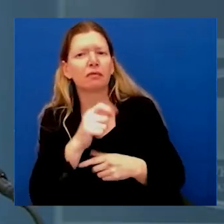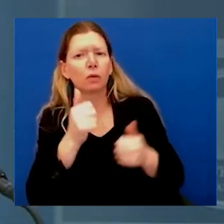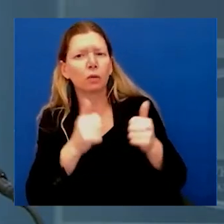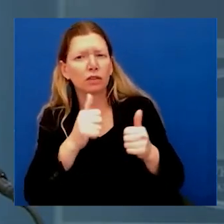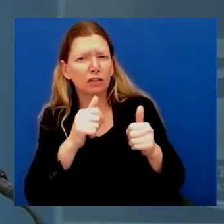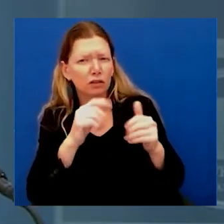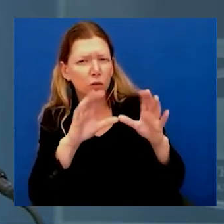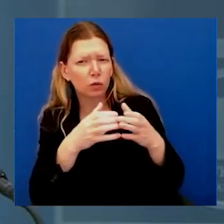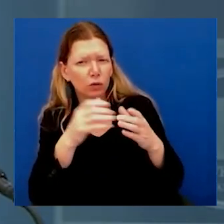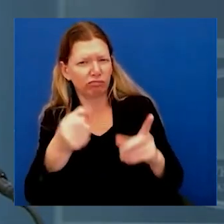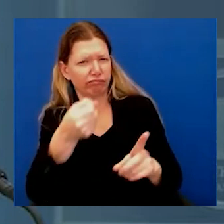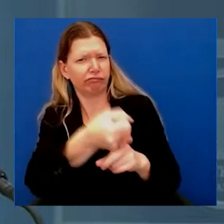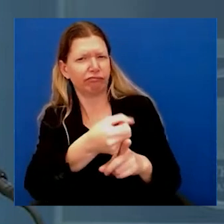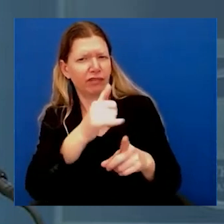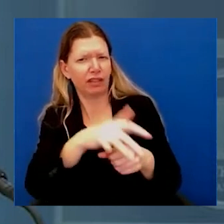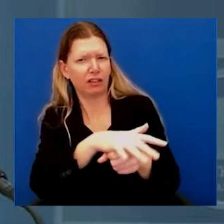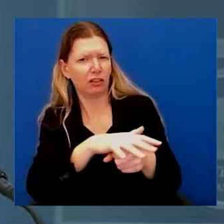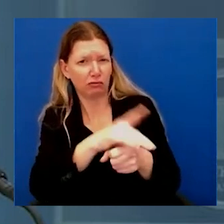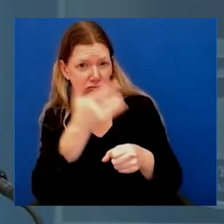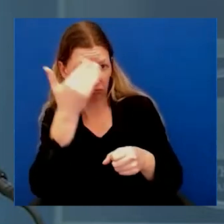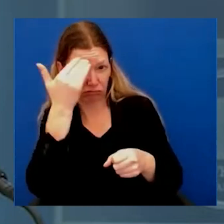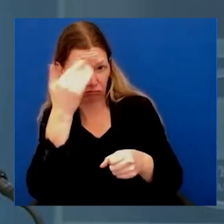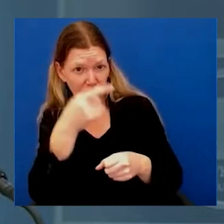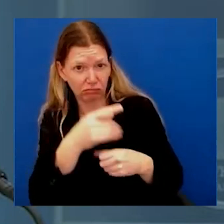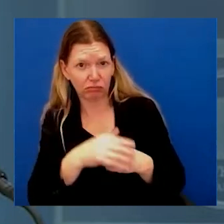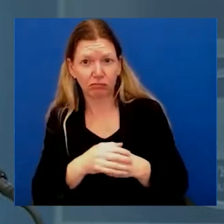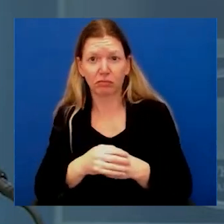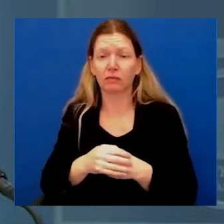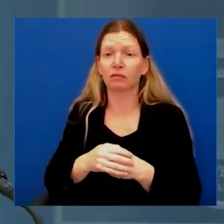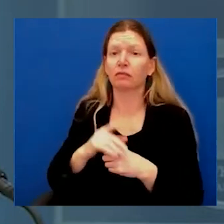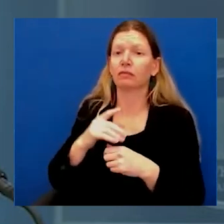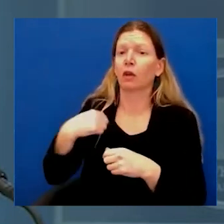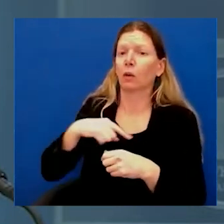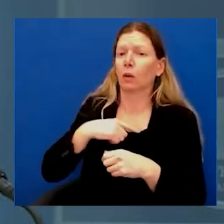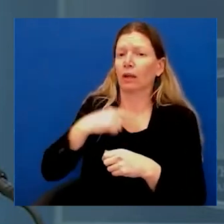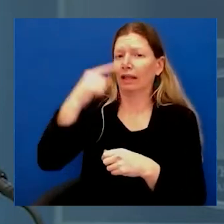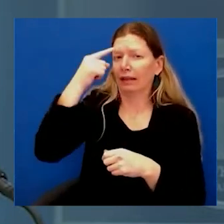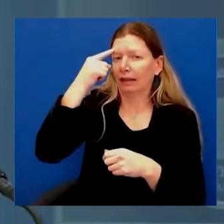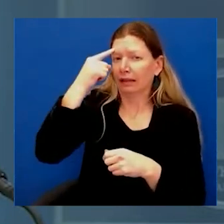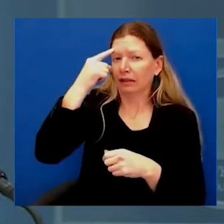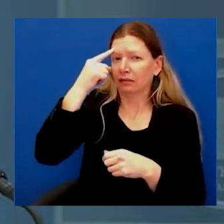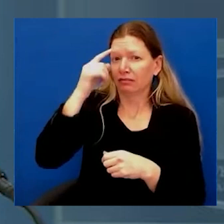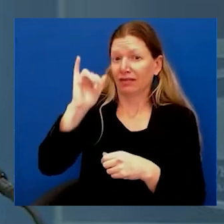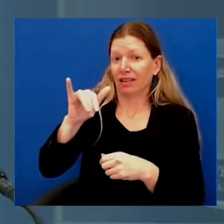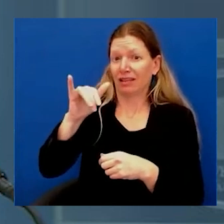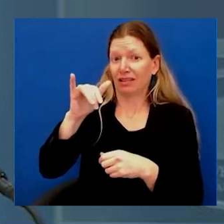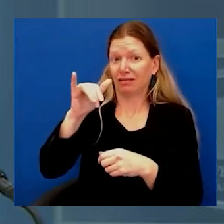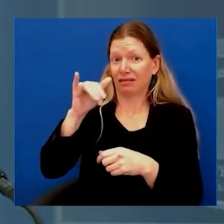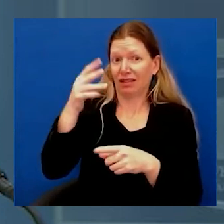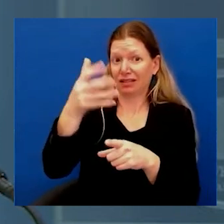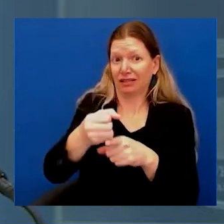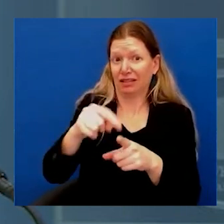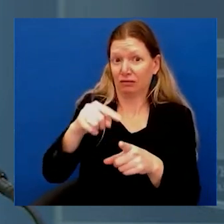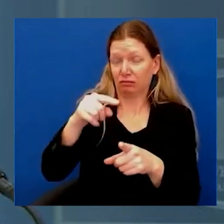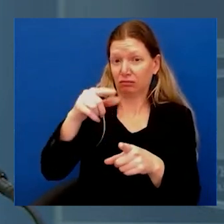attack in Jordan was planned, resourced, and facilitated by an umbrella group called the Islamic Resistance